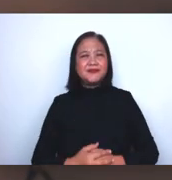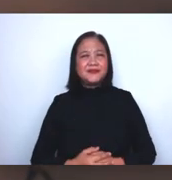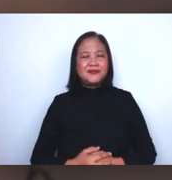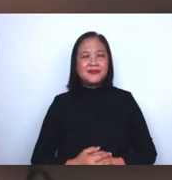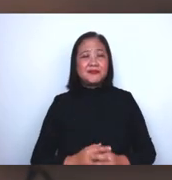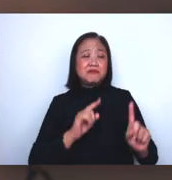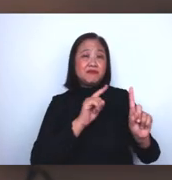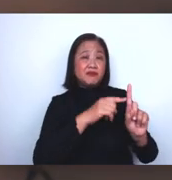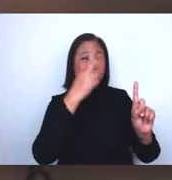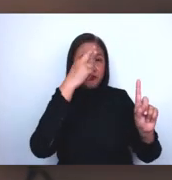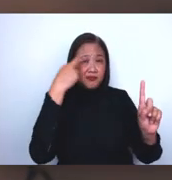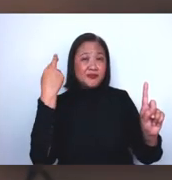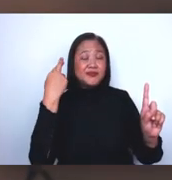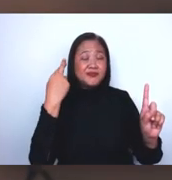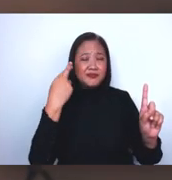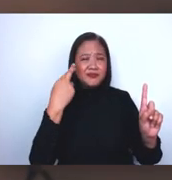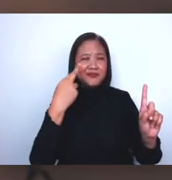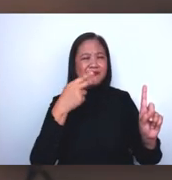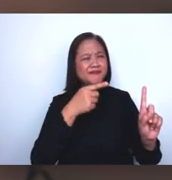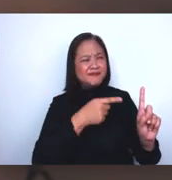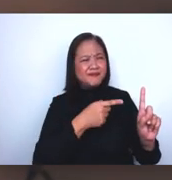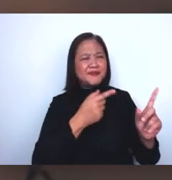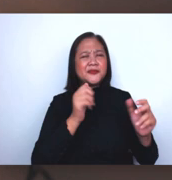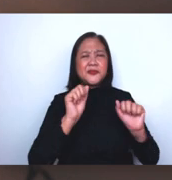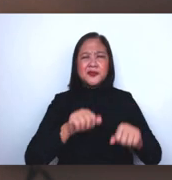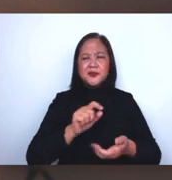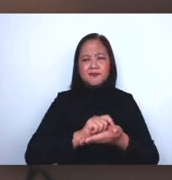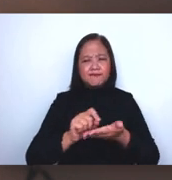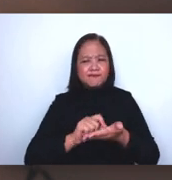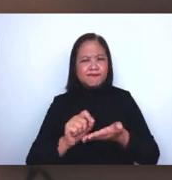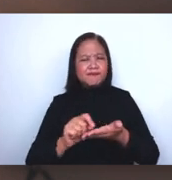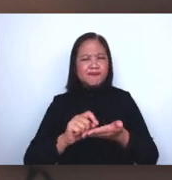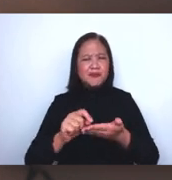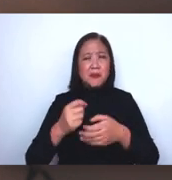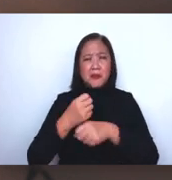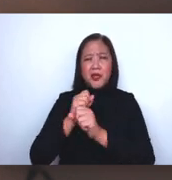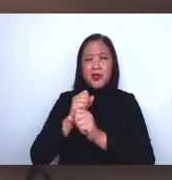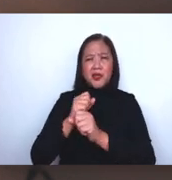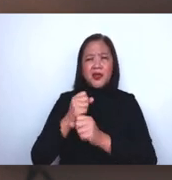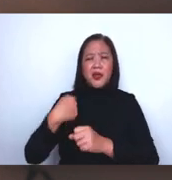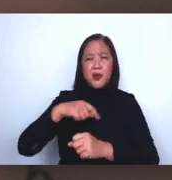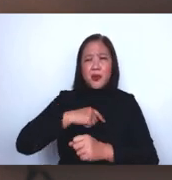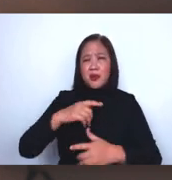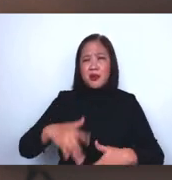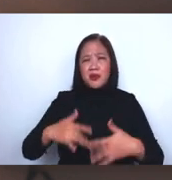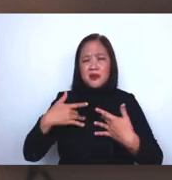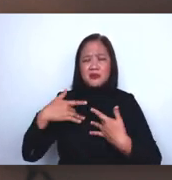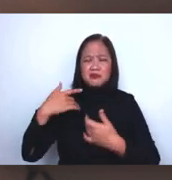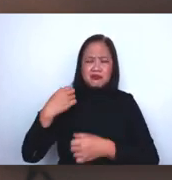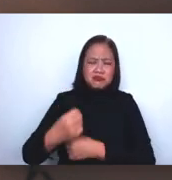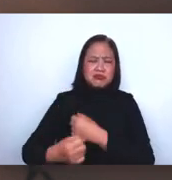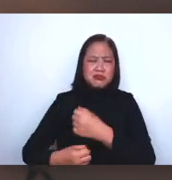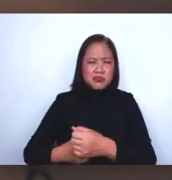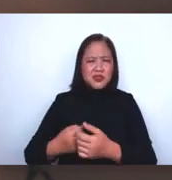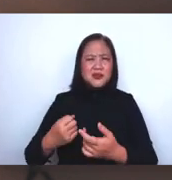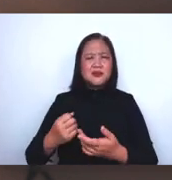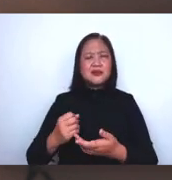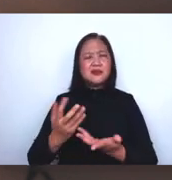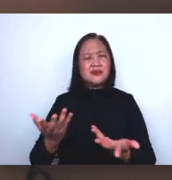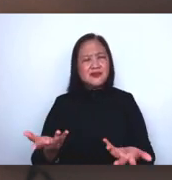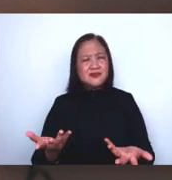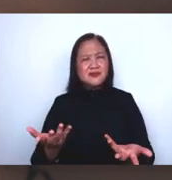As long as he could write something to make our dreary lives so